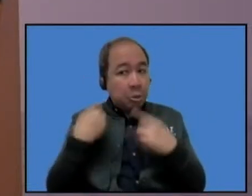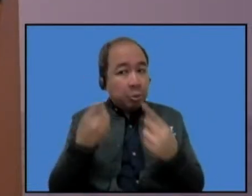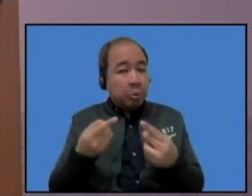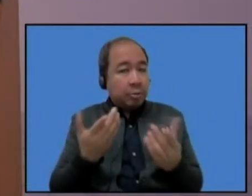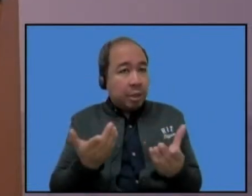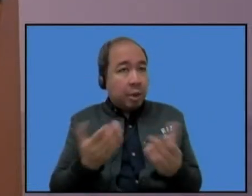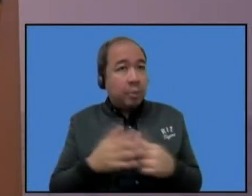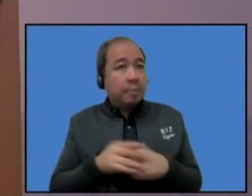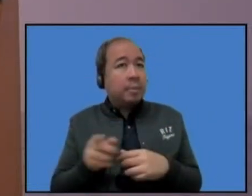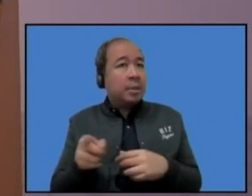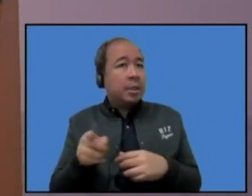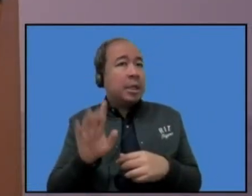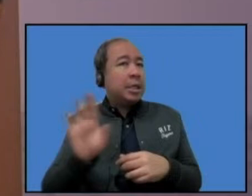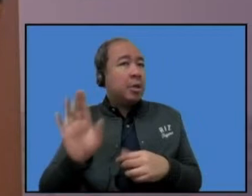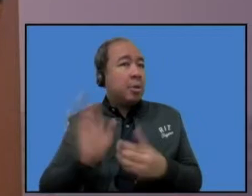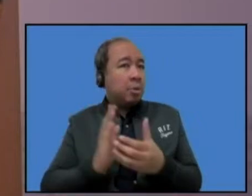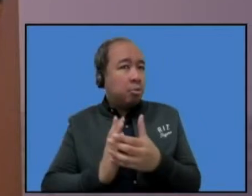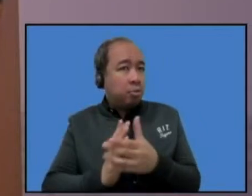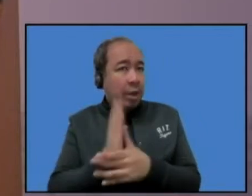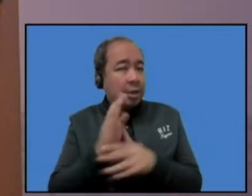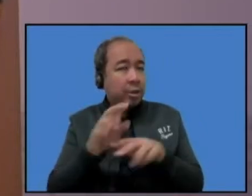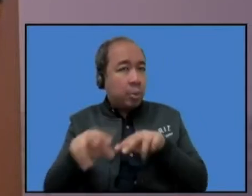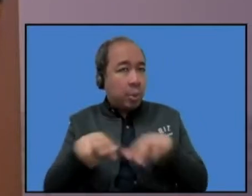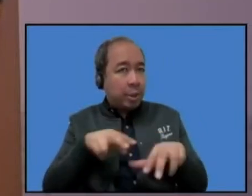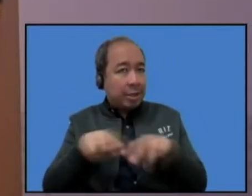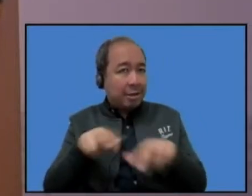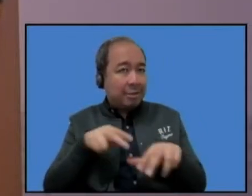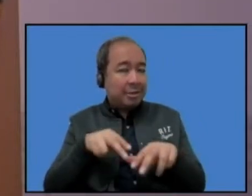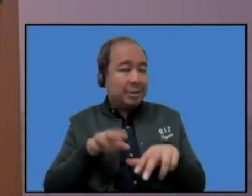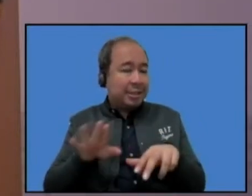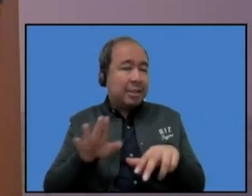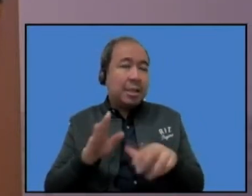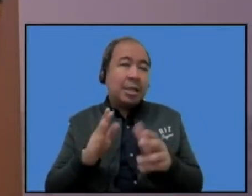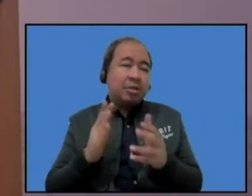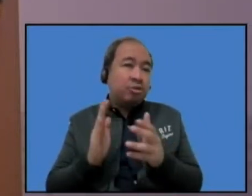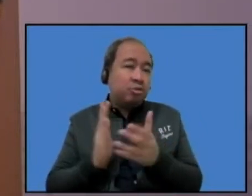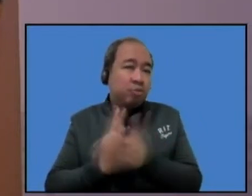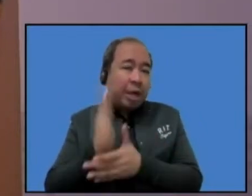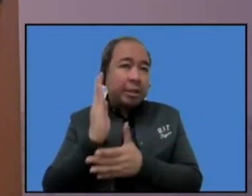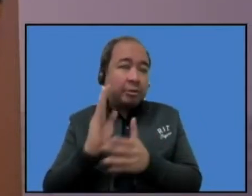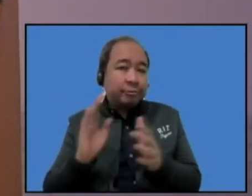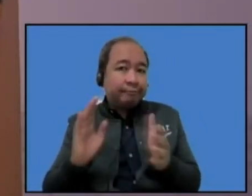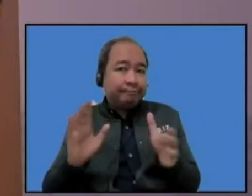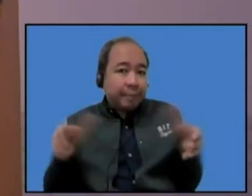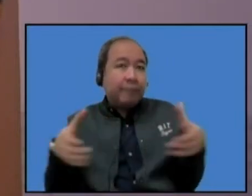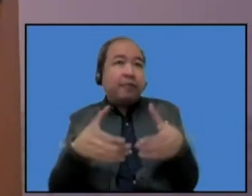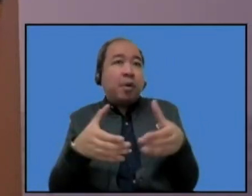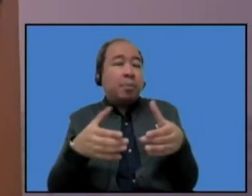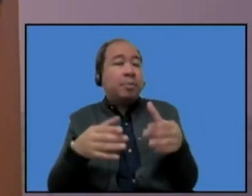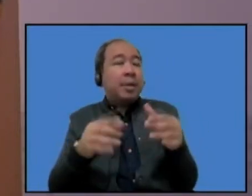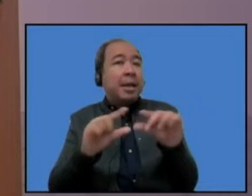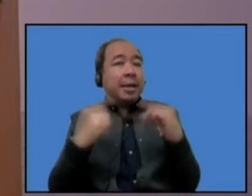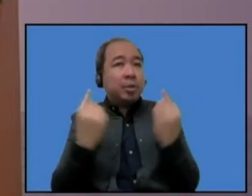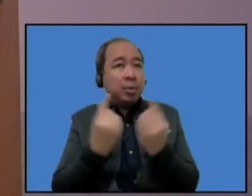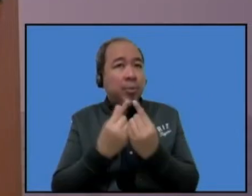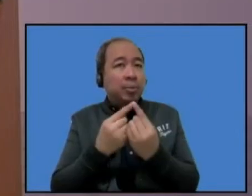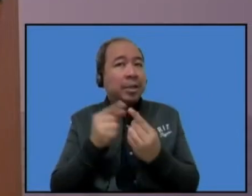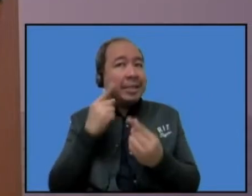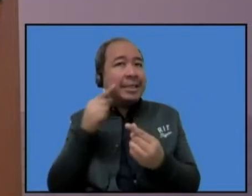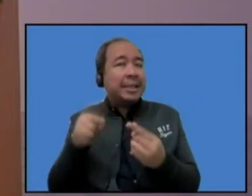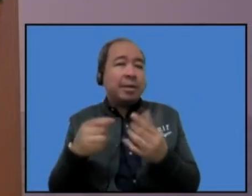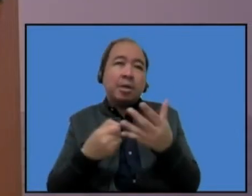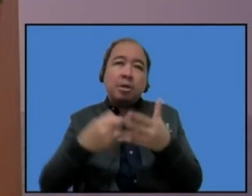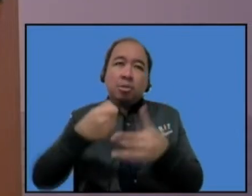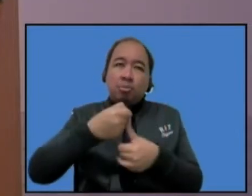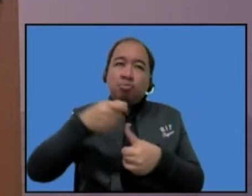the question of the right to organize. That has come out as a resounding priority for this region. And there